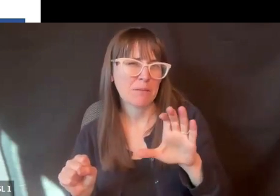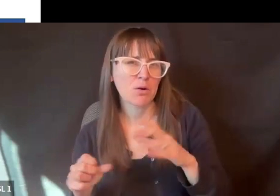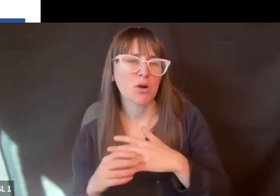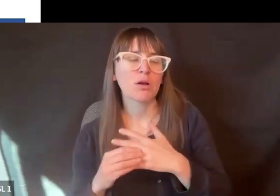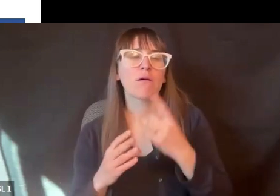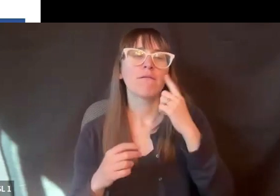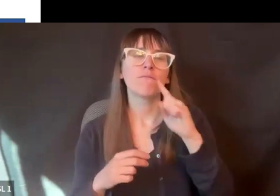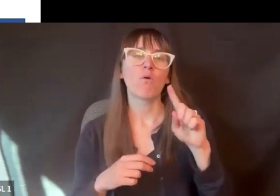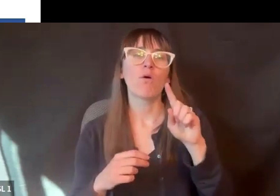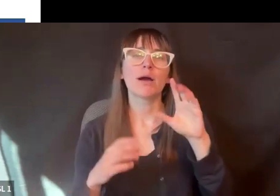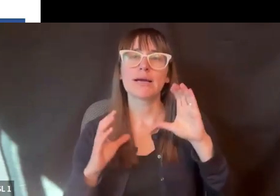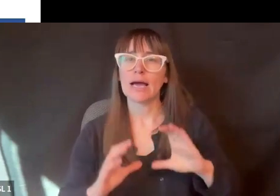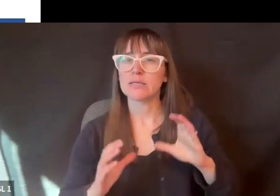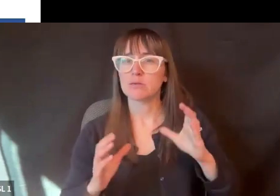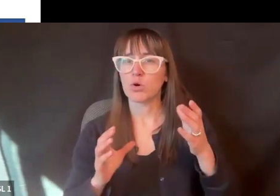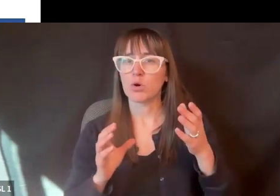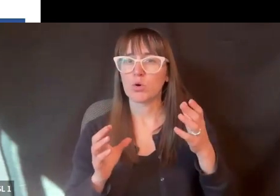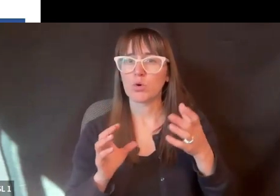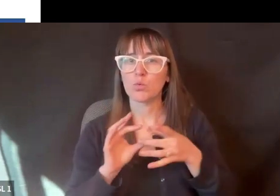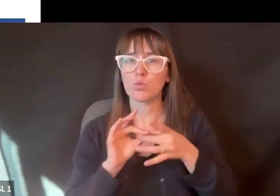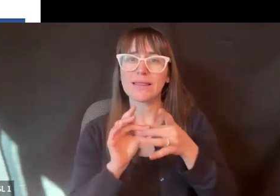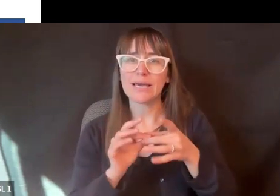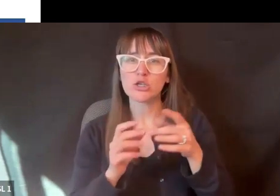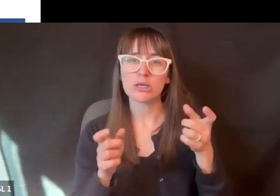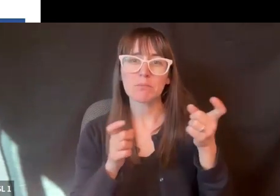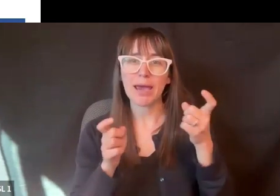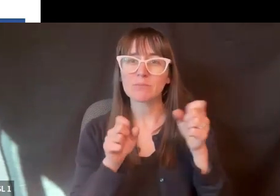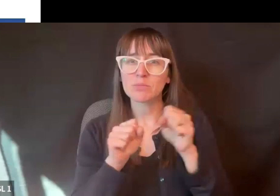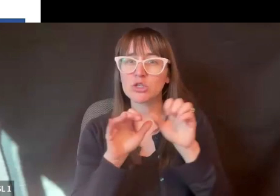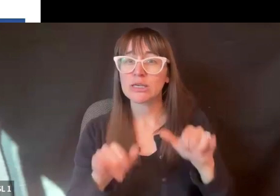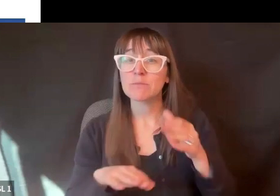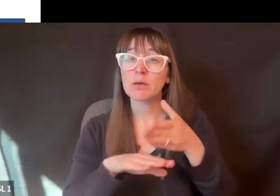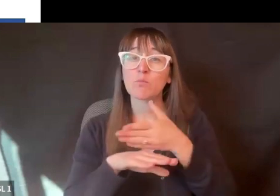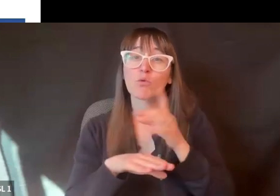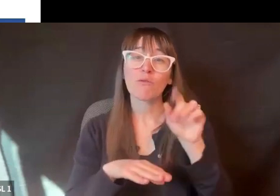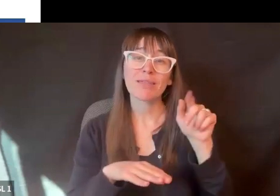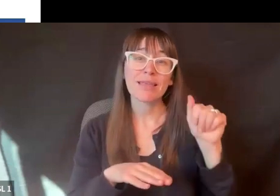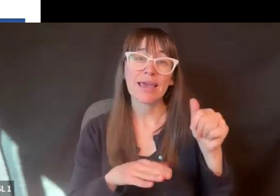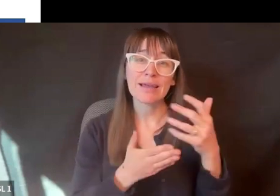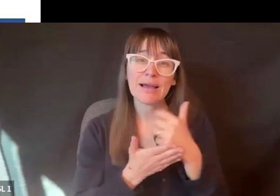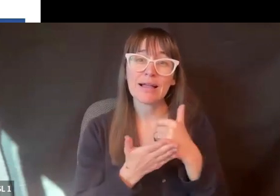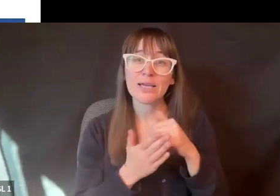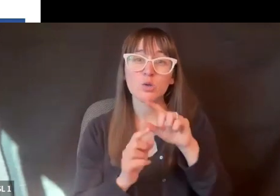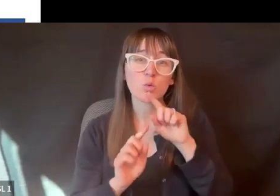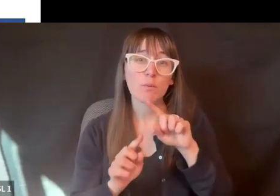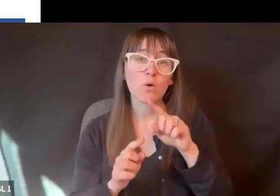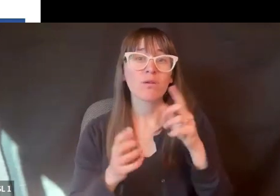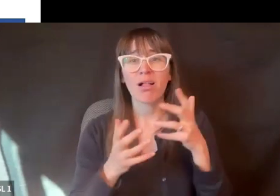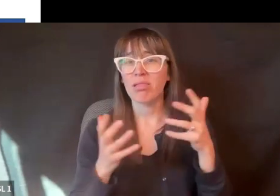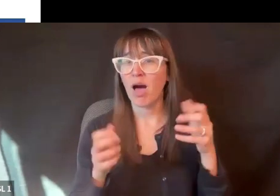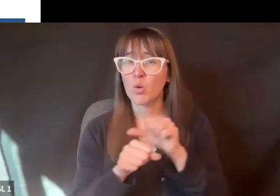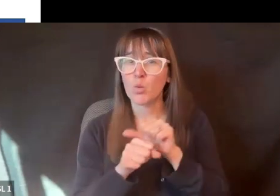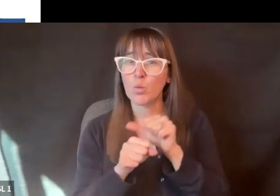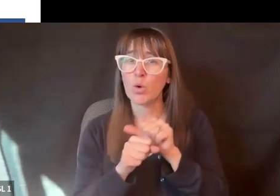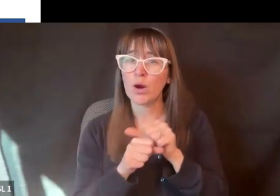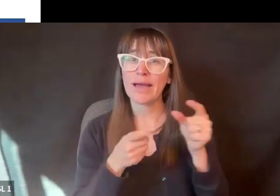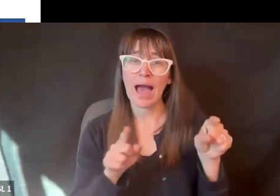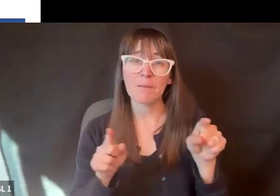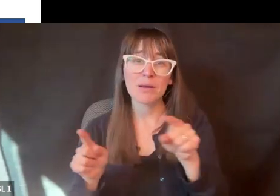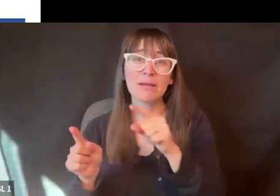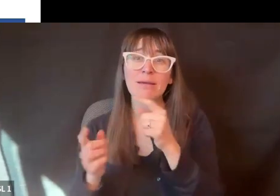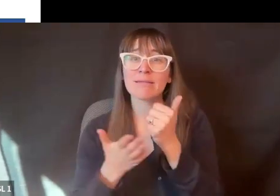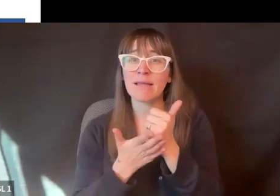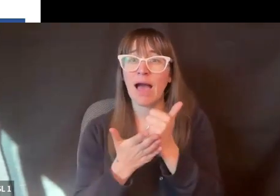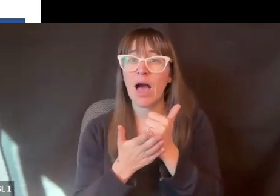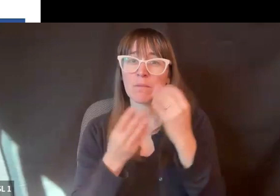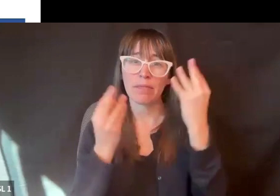December of this year now for customer relations management system to improve data collection and reporting capabilities. So there's been a lot